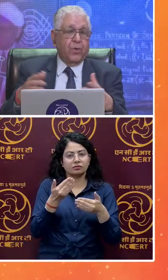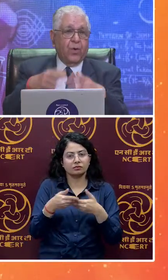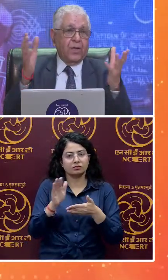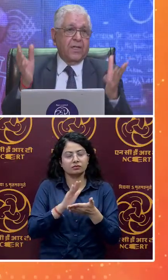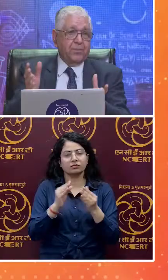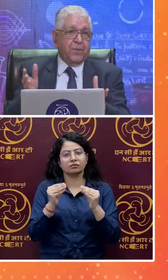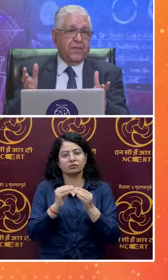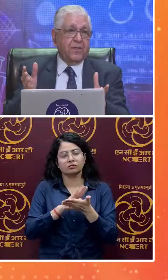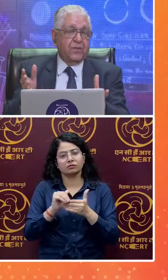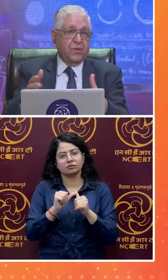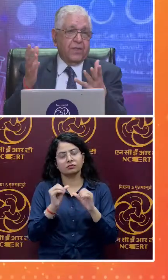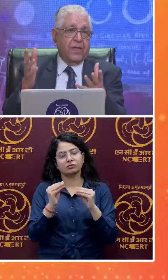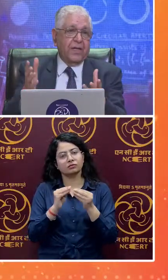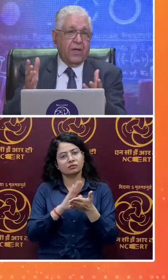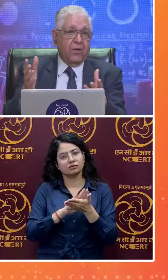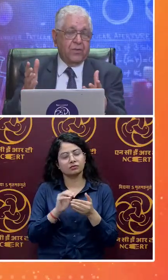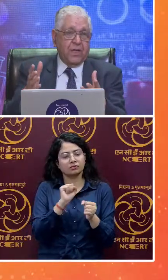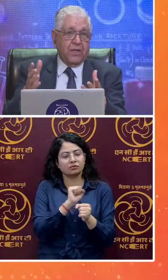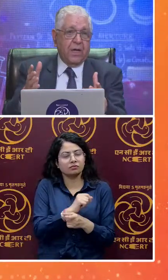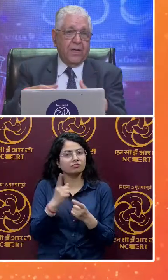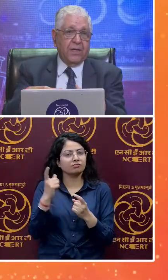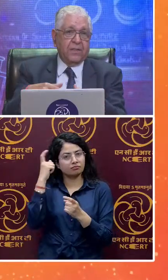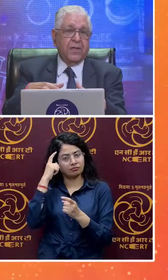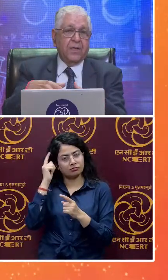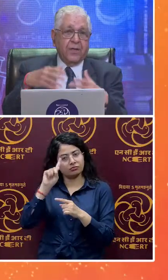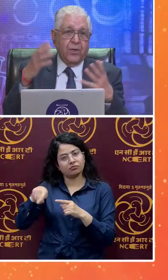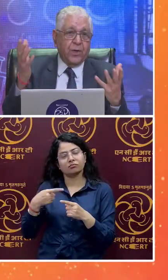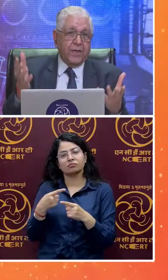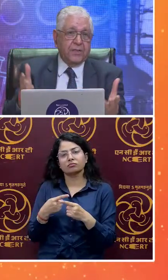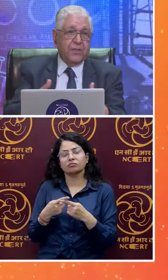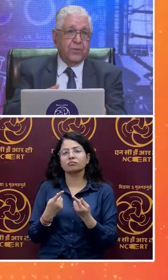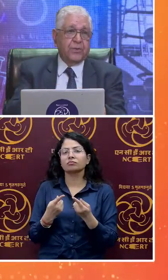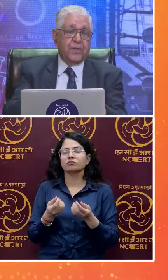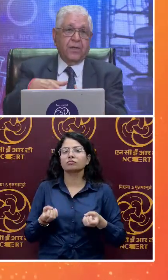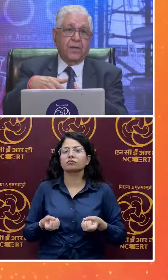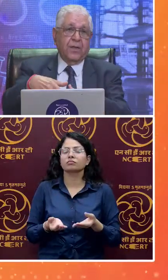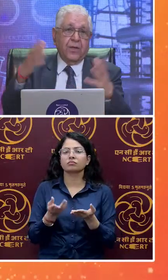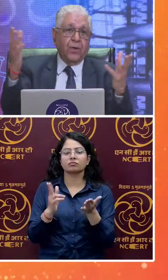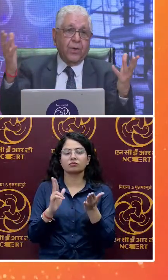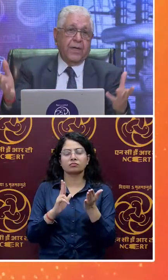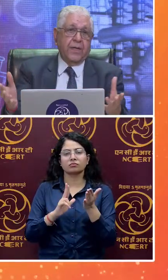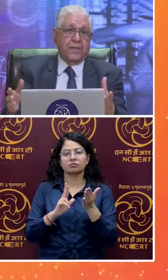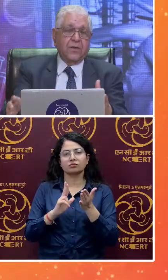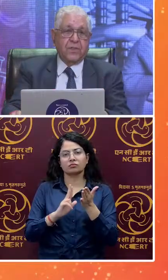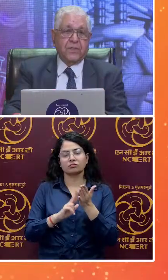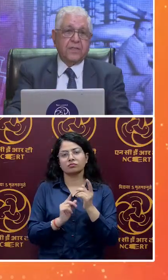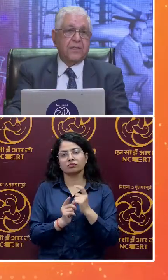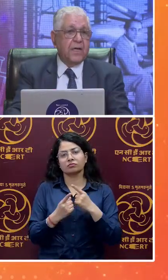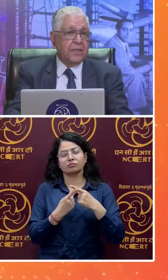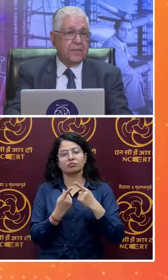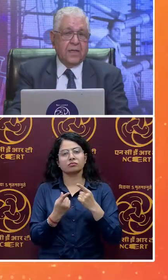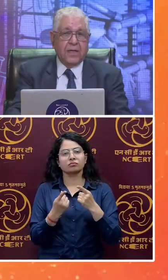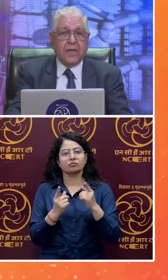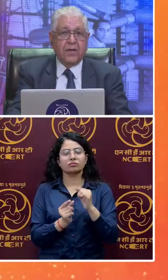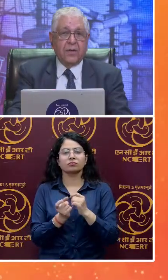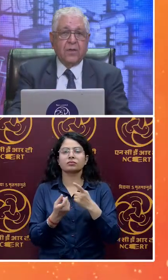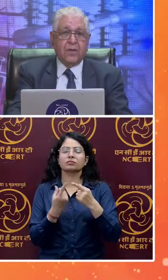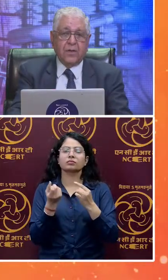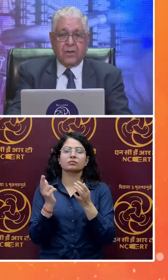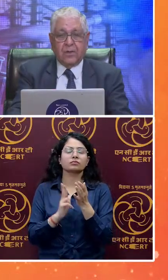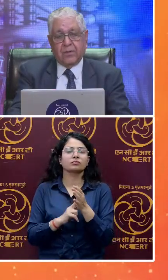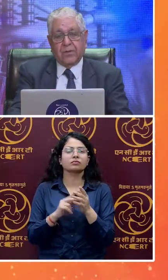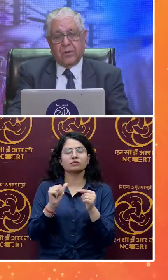to know all his peers were thinking of establishing newer institutes and newer areas of research as the